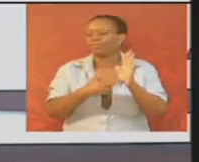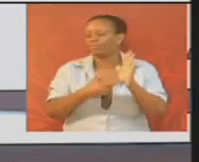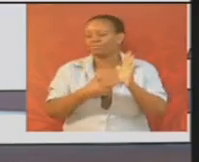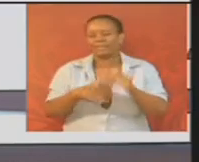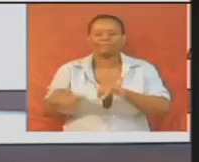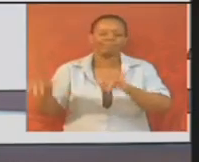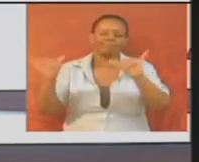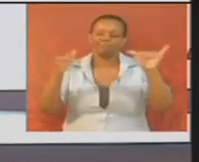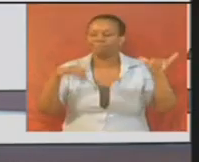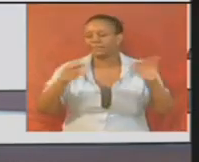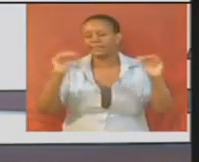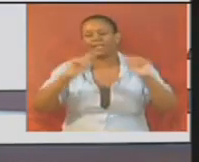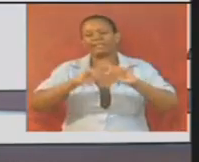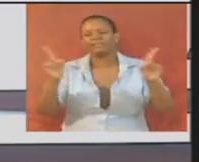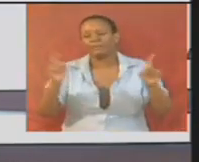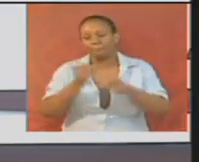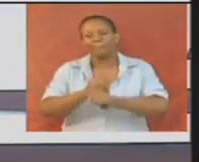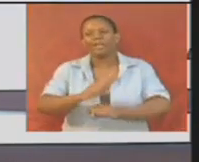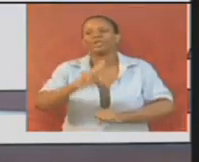are maintained.